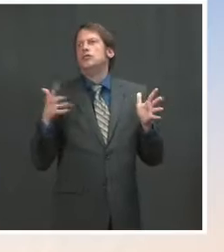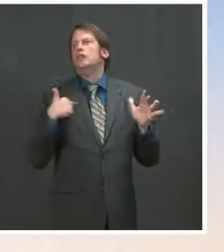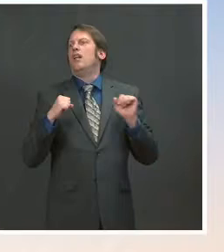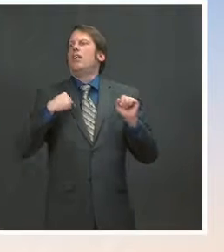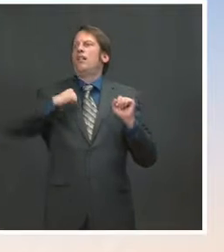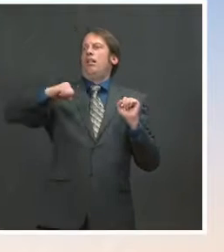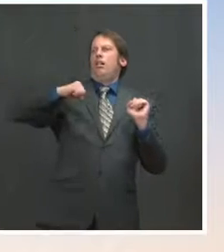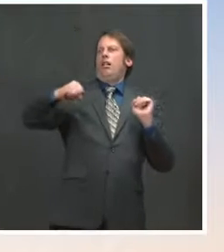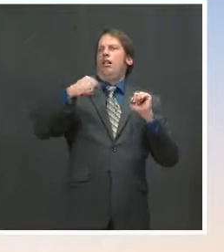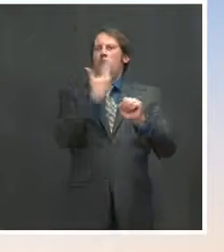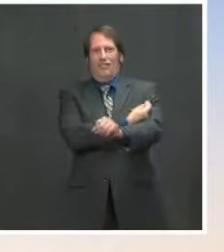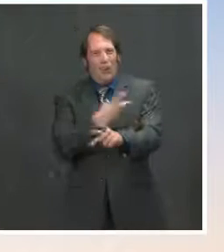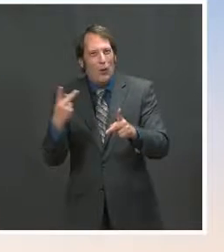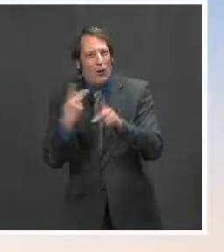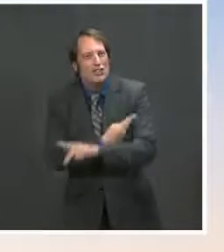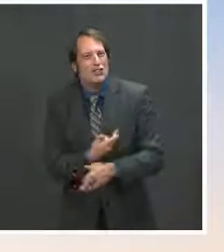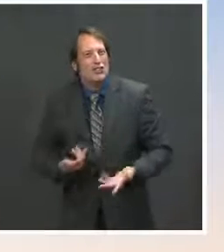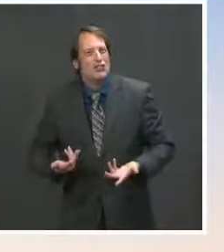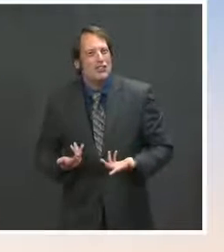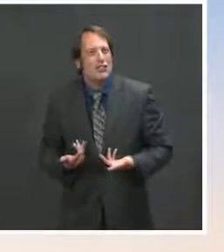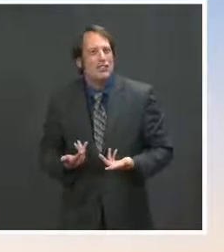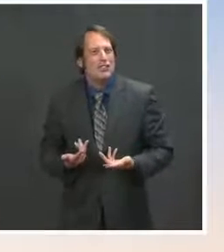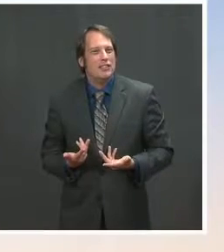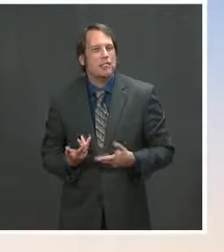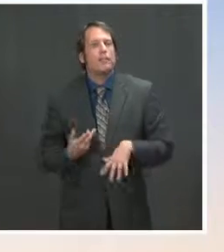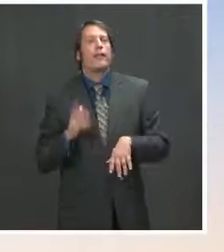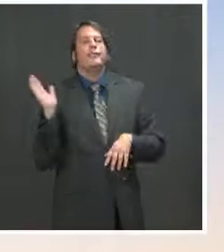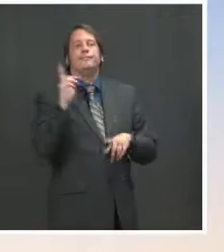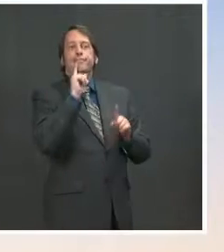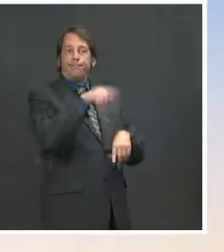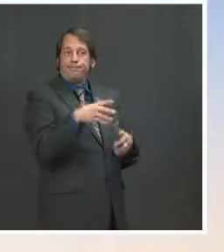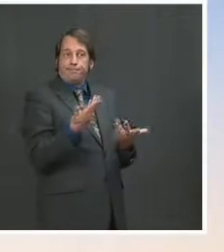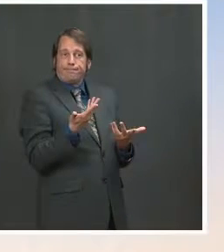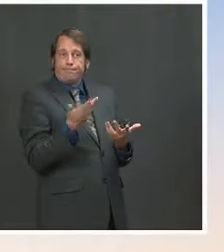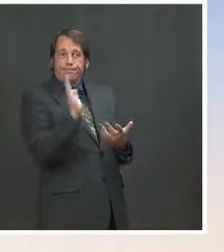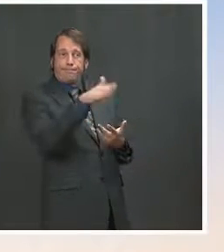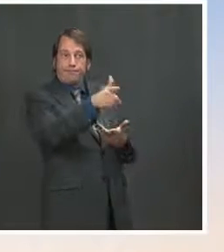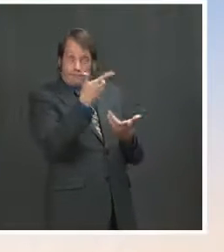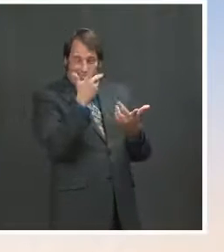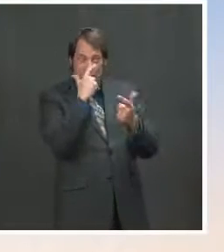it's interesting. We actually haven't seen data, unless you have, which is possible, that